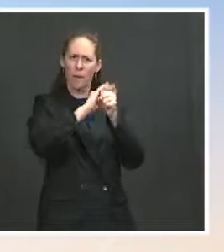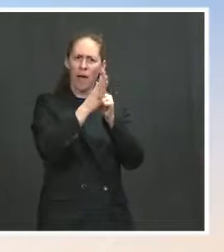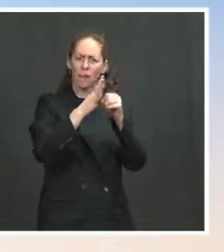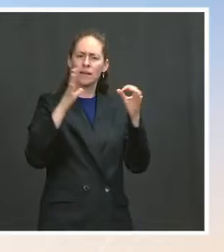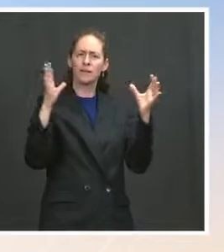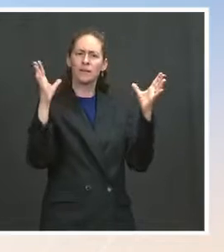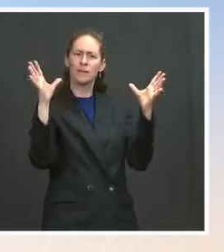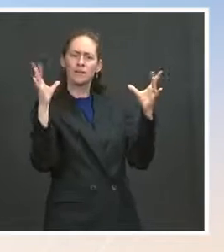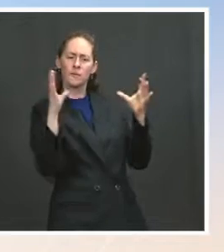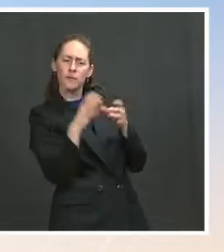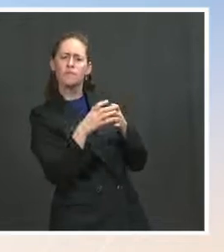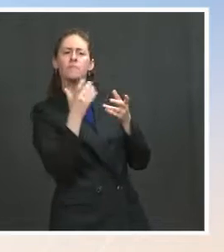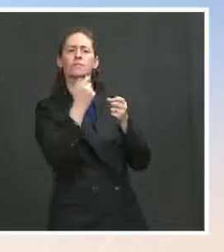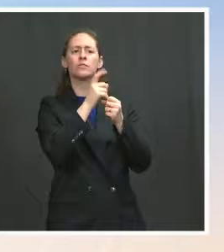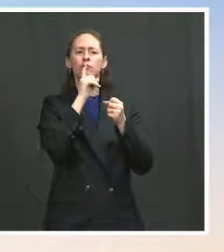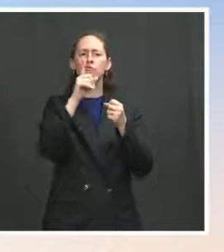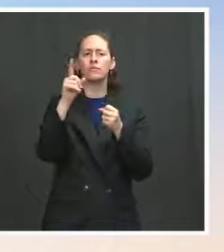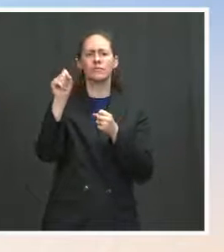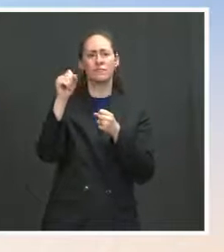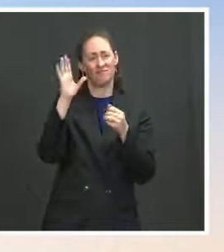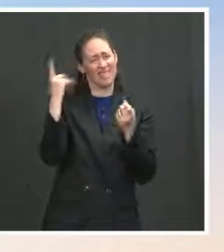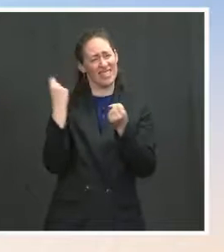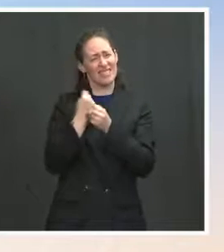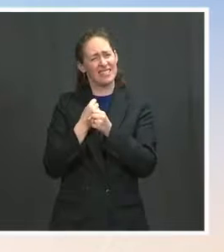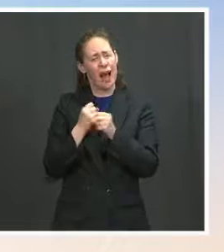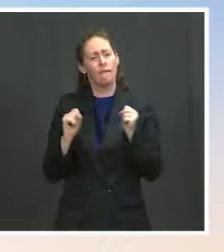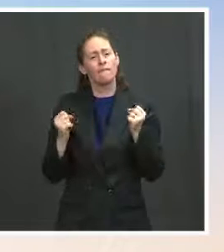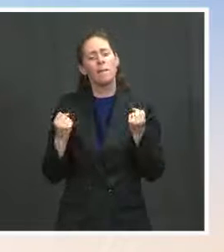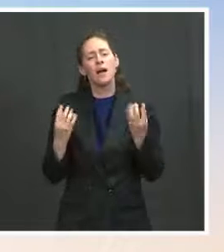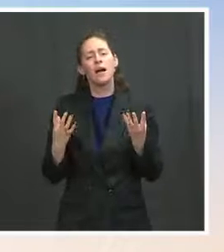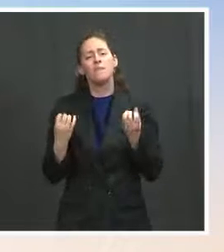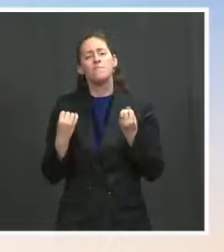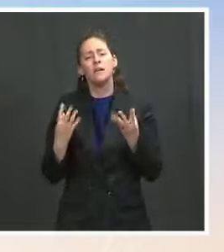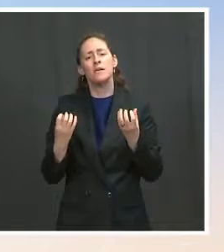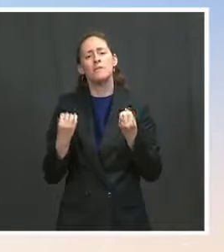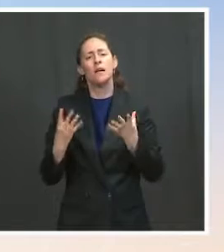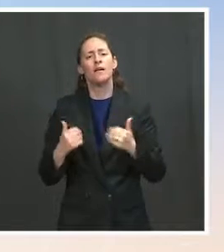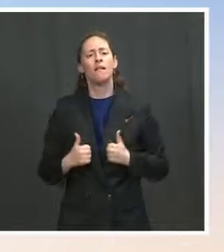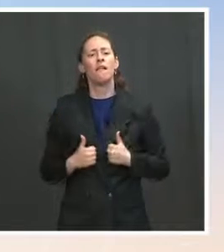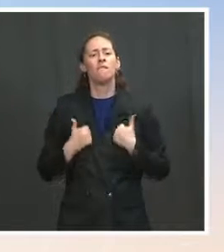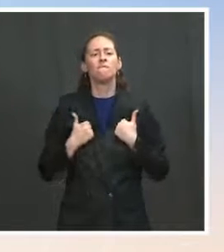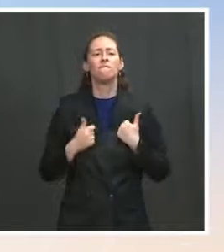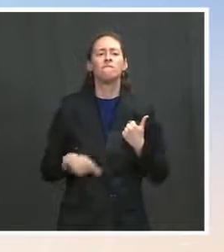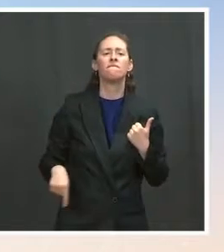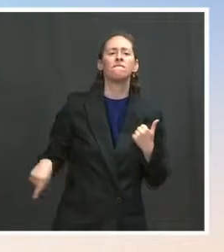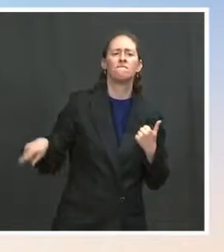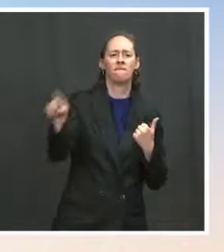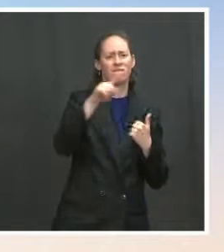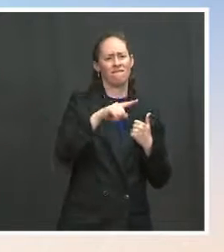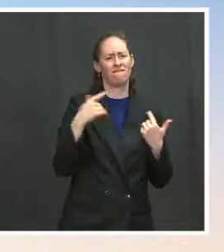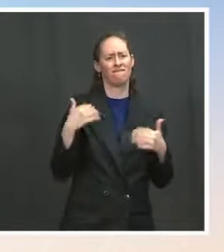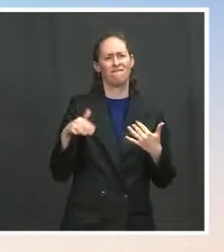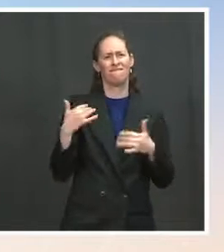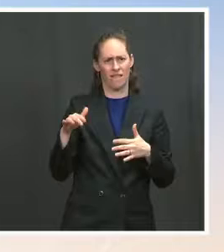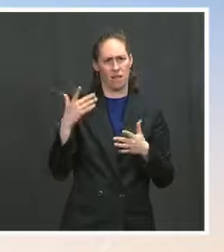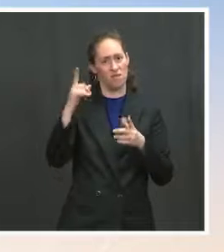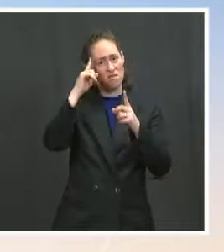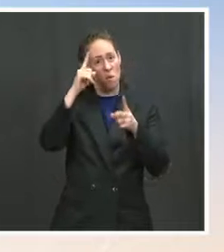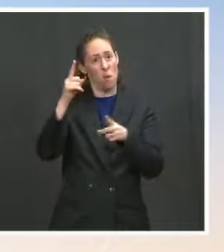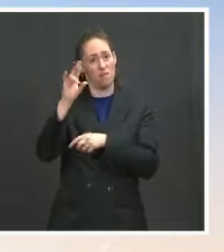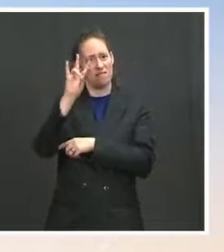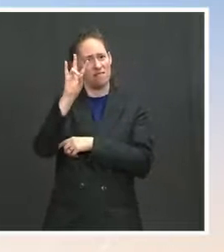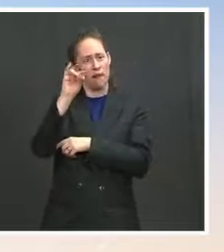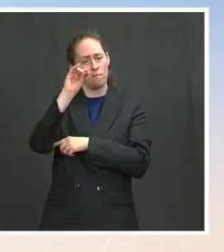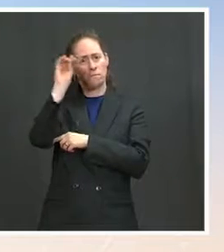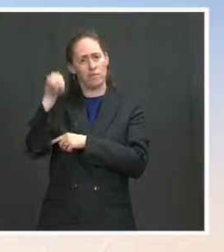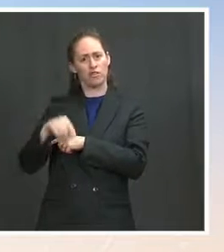if not hundreds of thousands of lives, making sure that the majority, more than 70% of people in this country are vaccinated so that